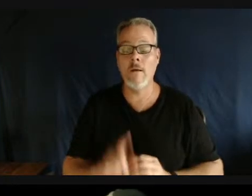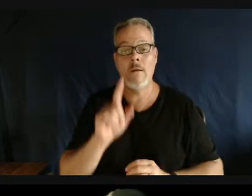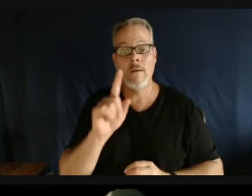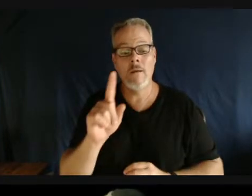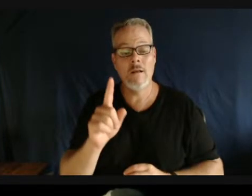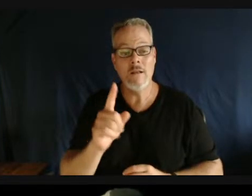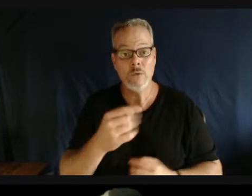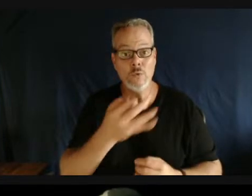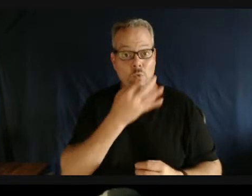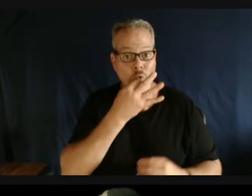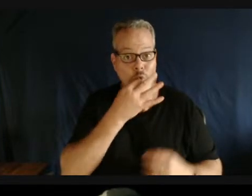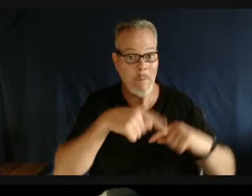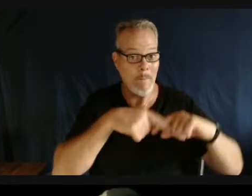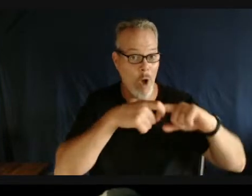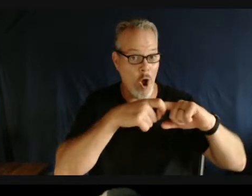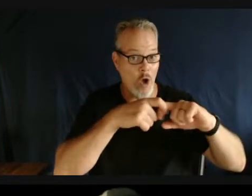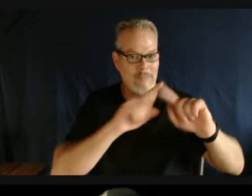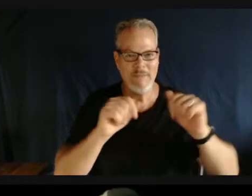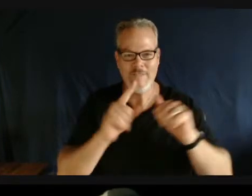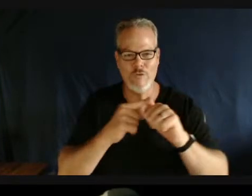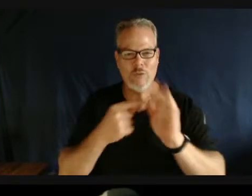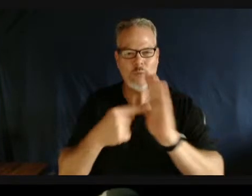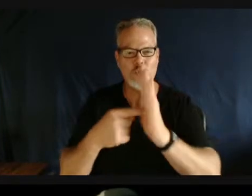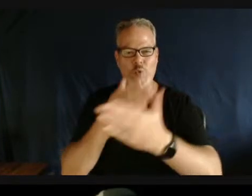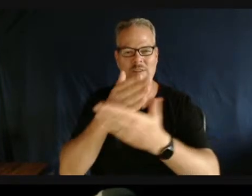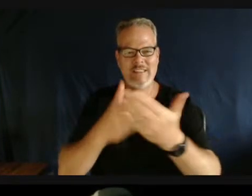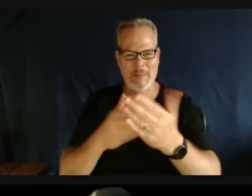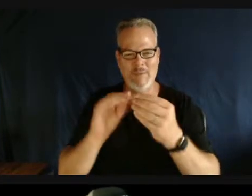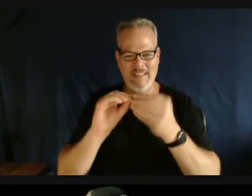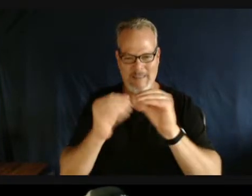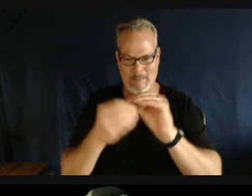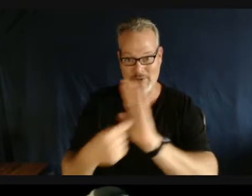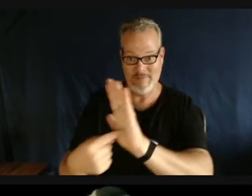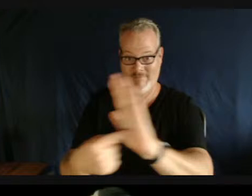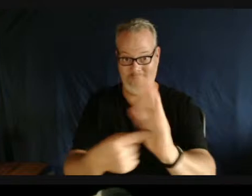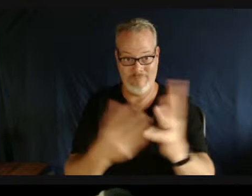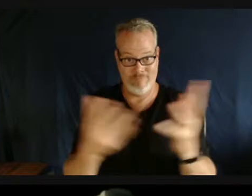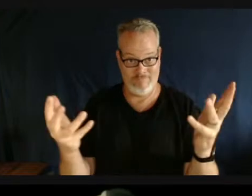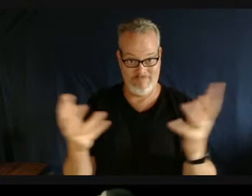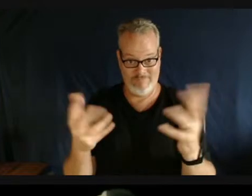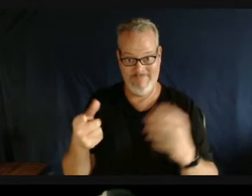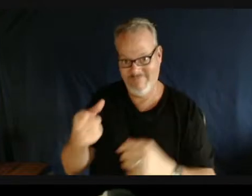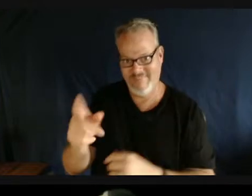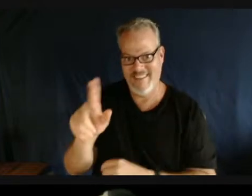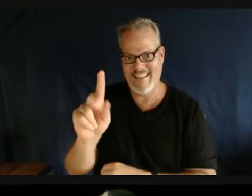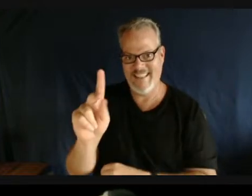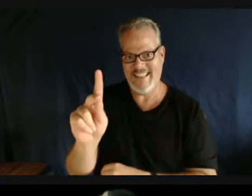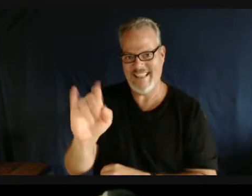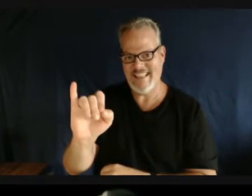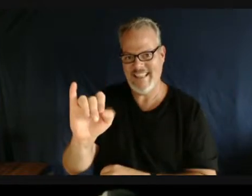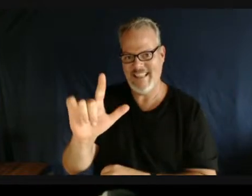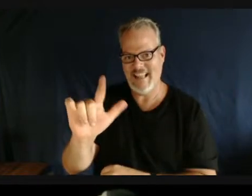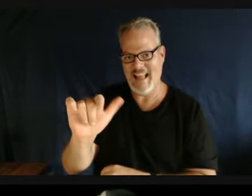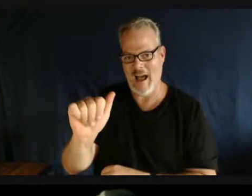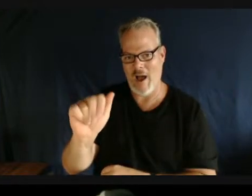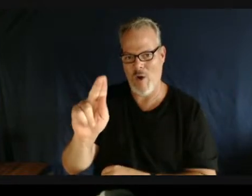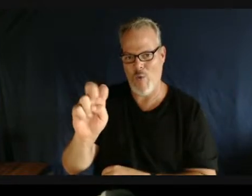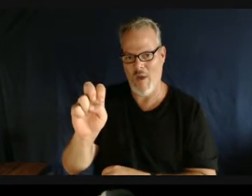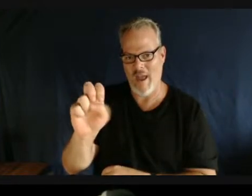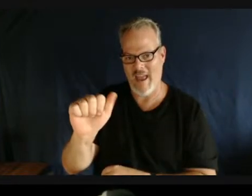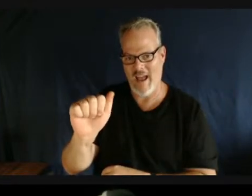pause here, I would just show you some of that data as well. Here is Kīlauea Iki, high